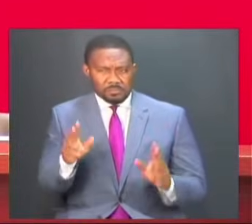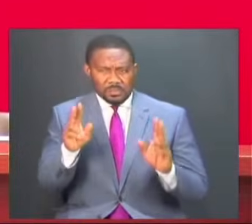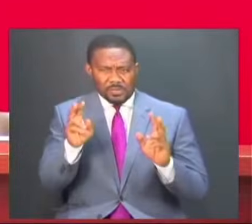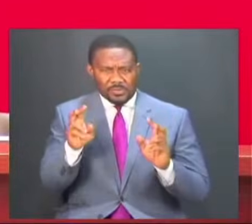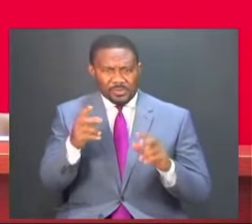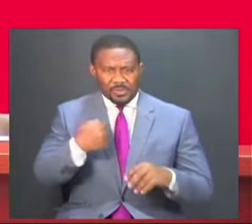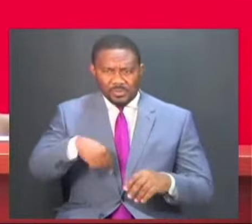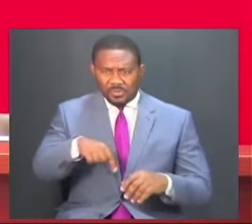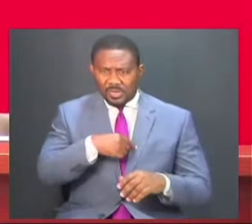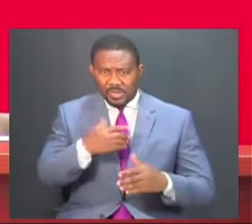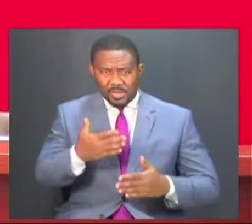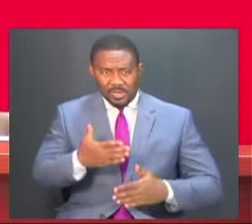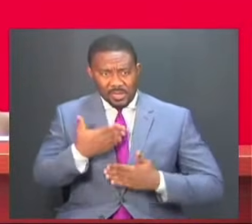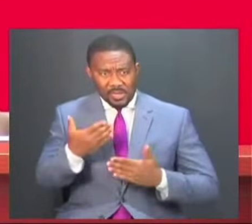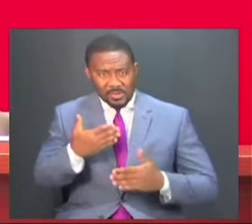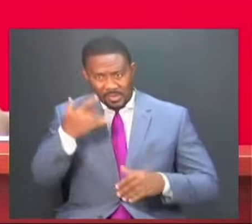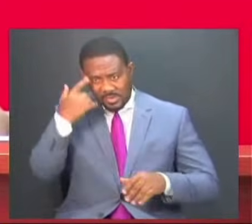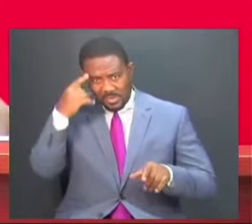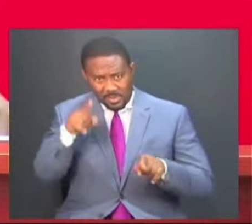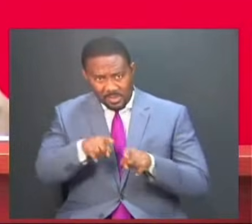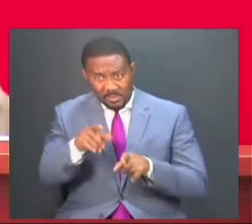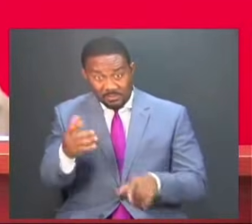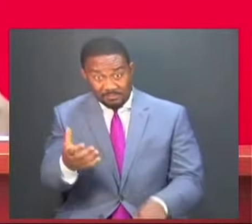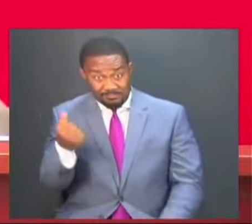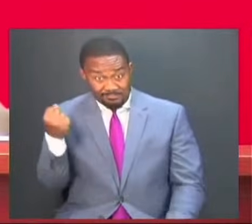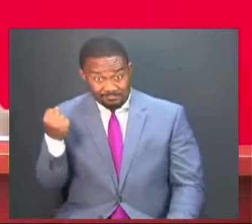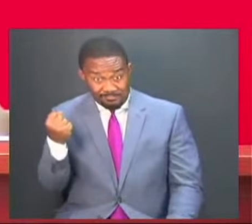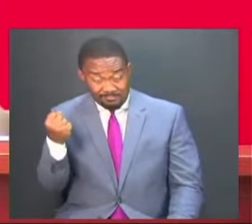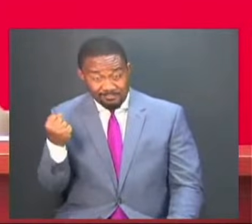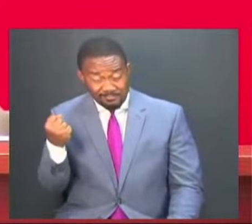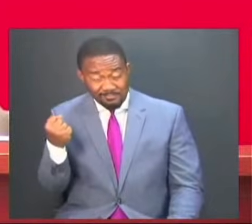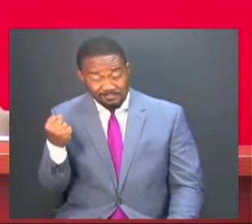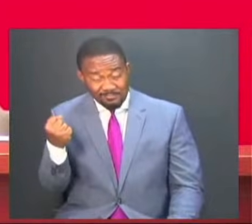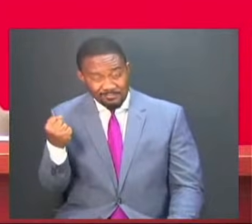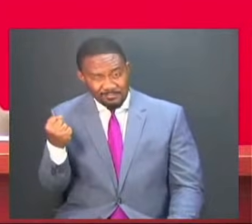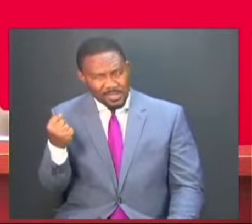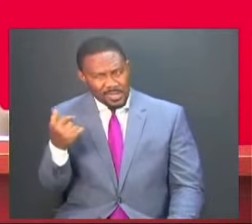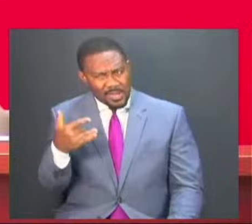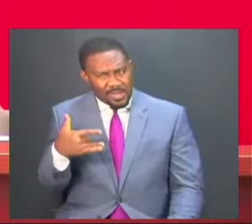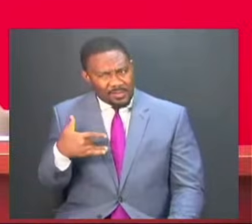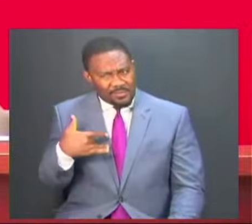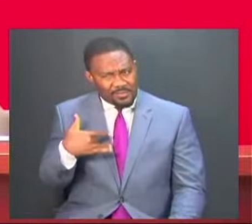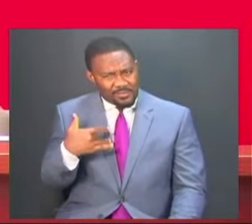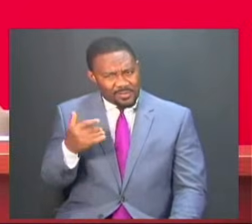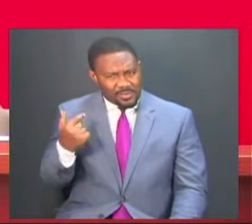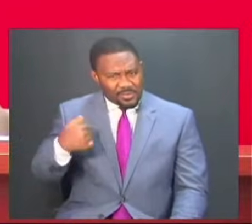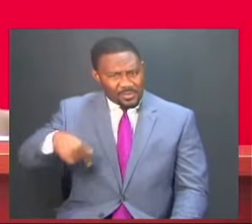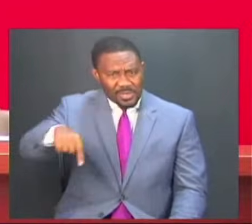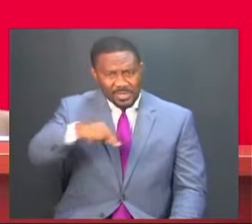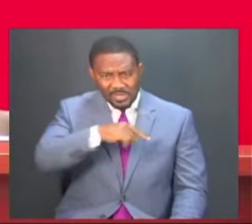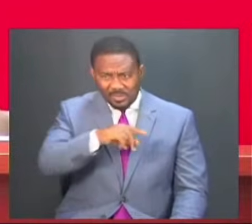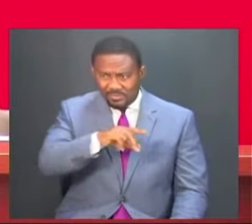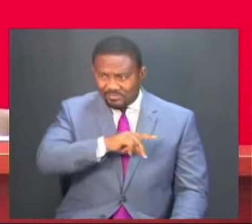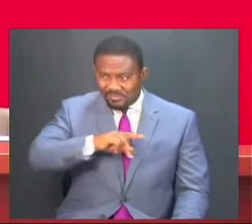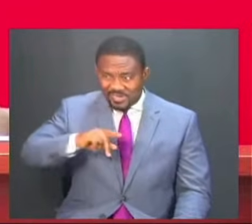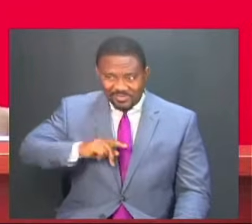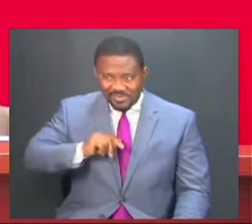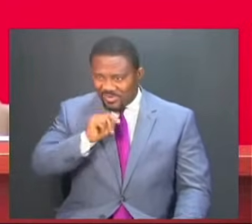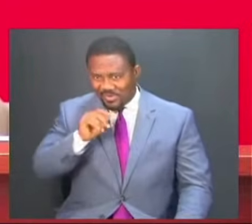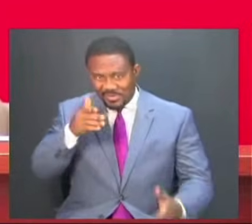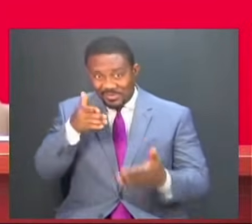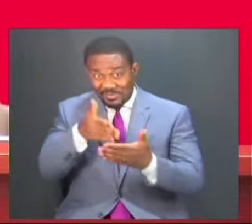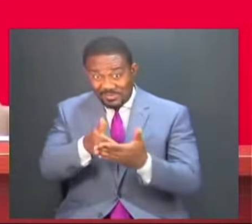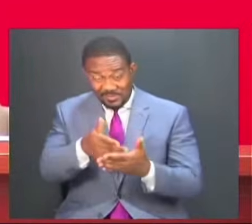being withdrawn, I gather the sense of the House that we are not opposed to